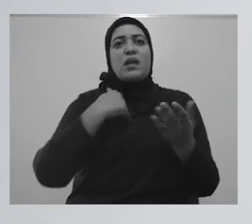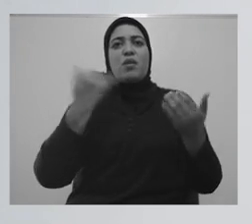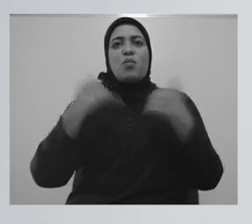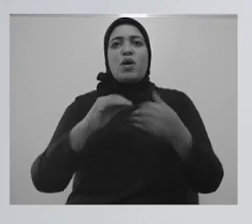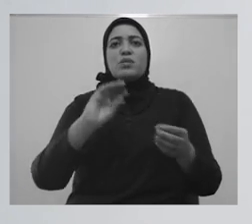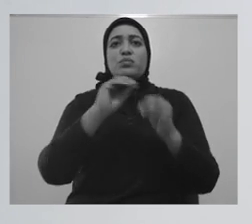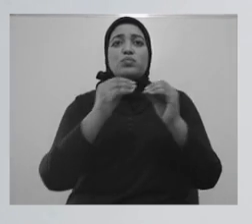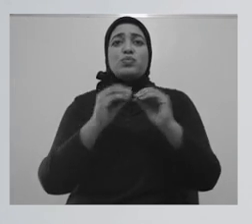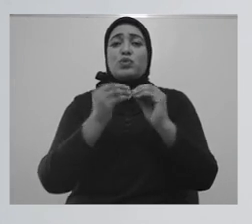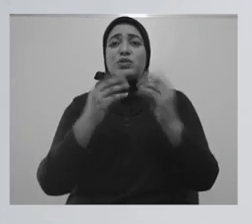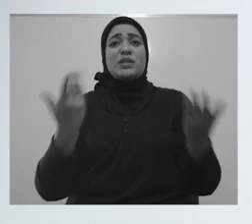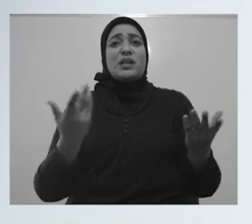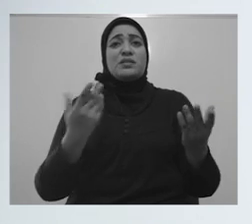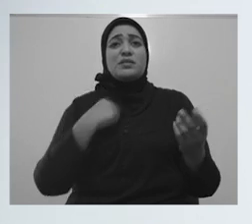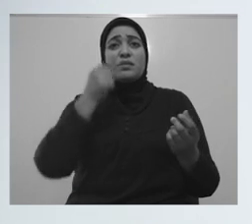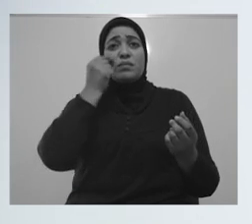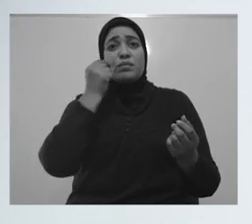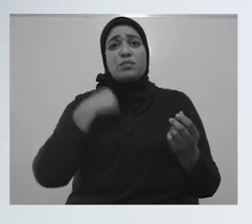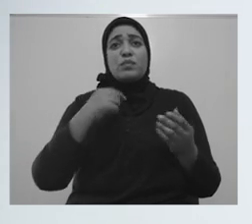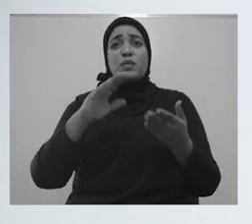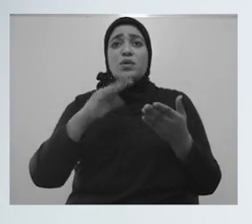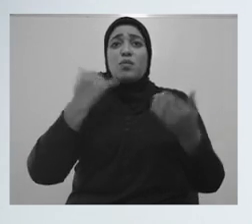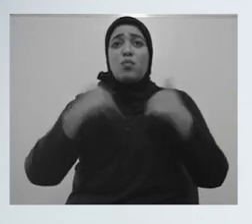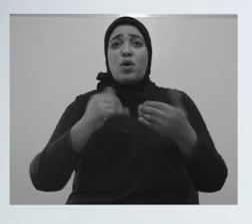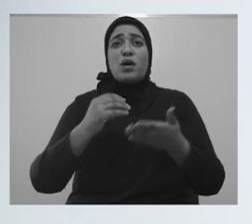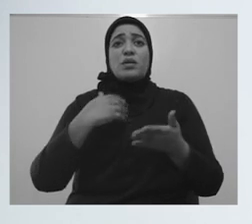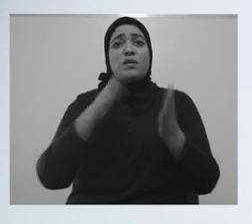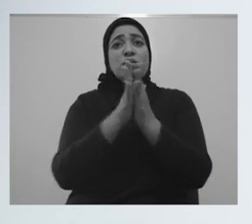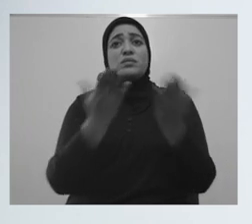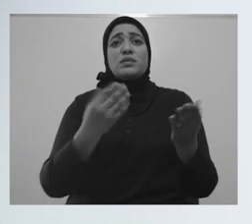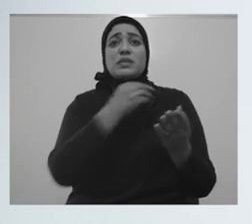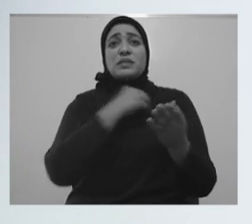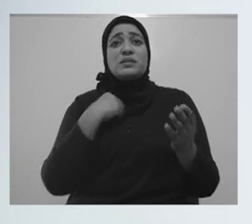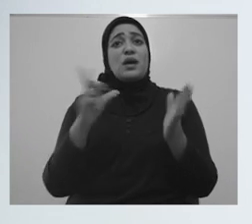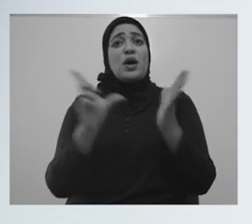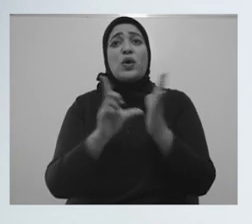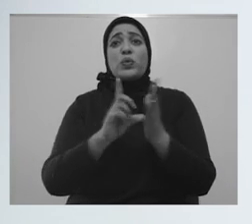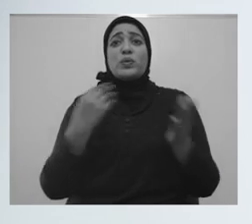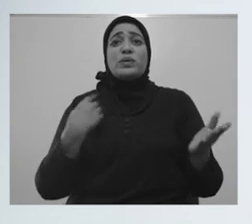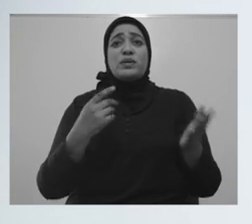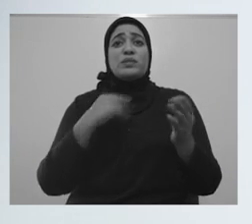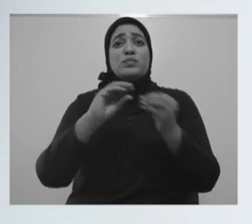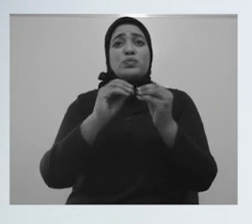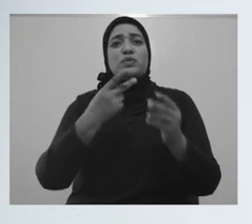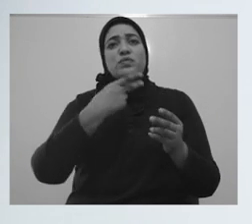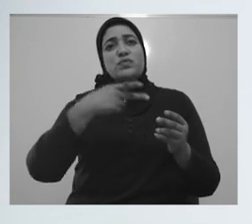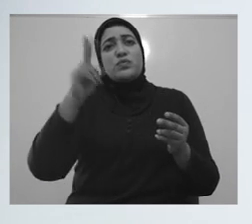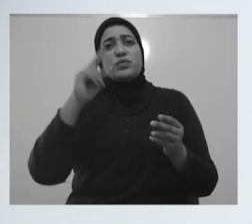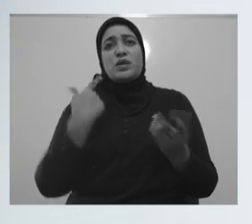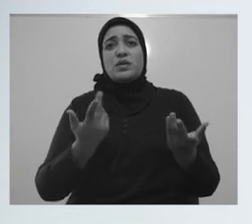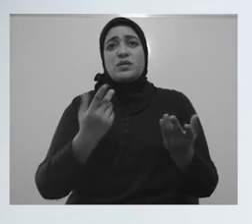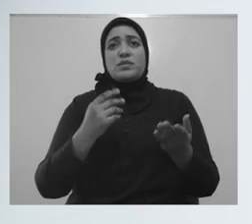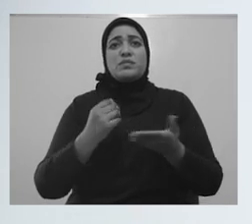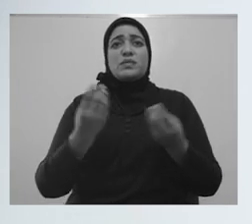and friend, Ahmed. He told he had an association of handicap, can you participate